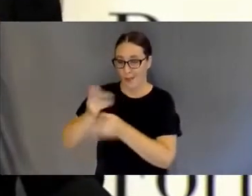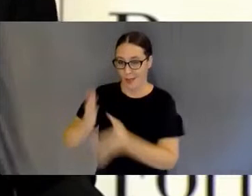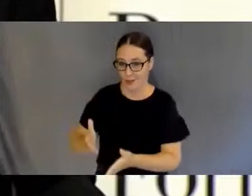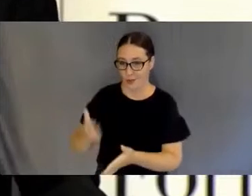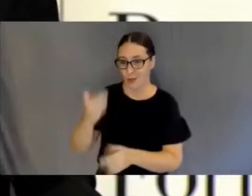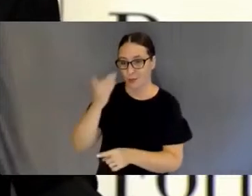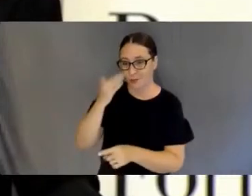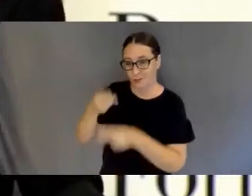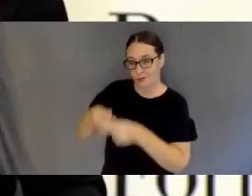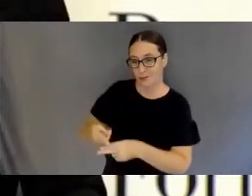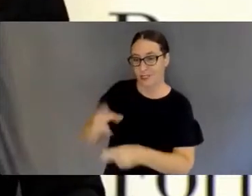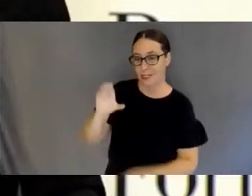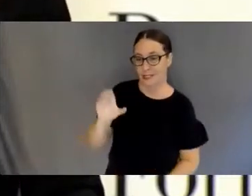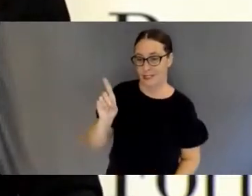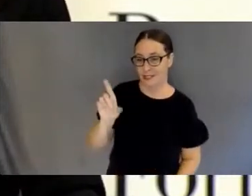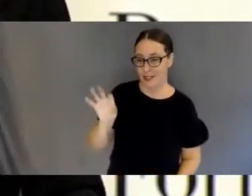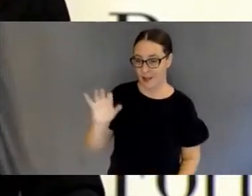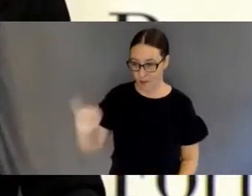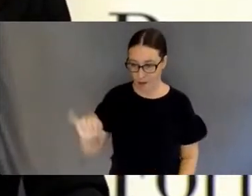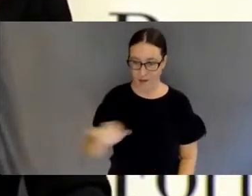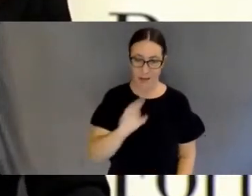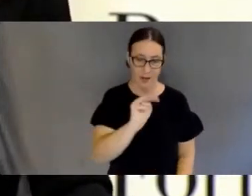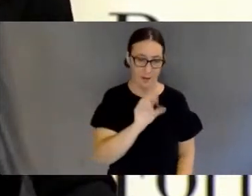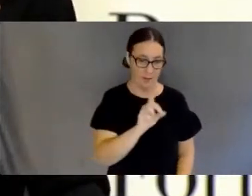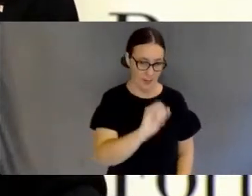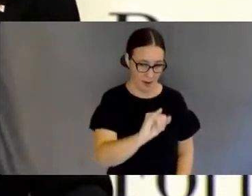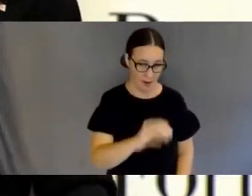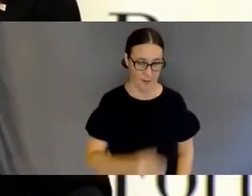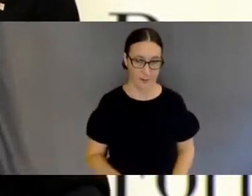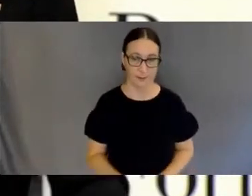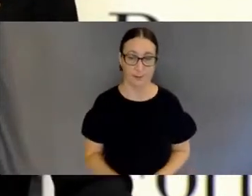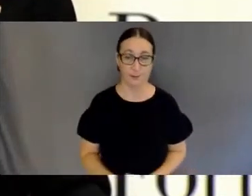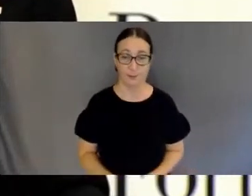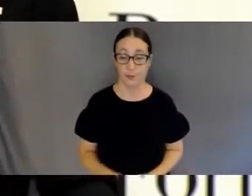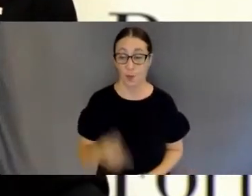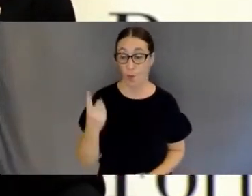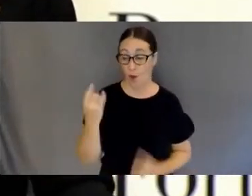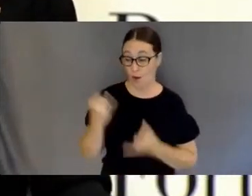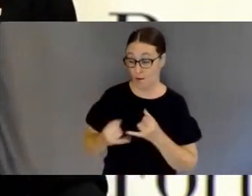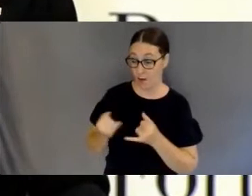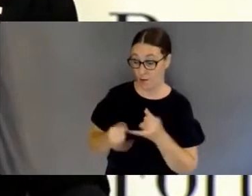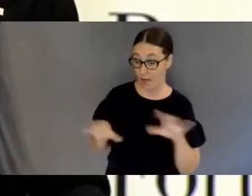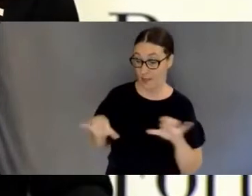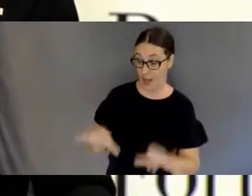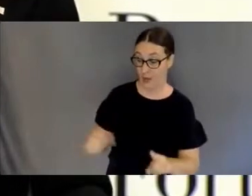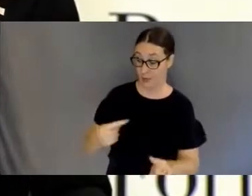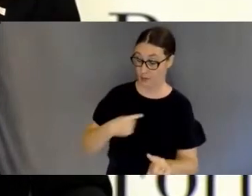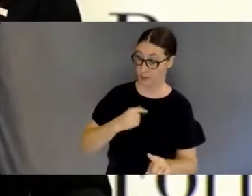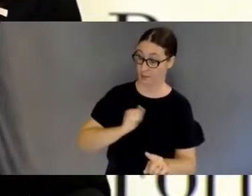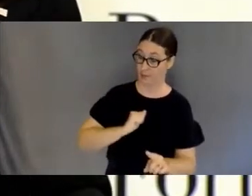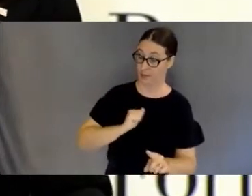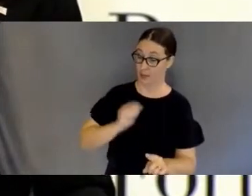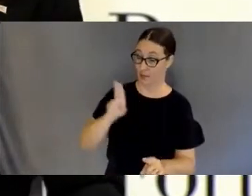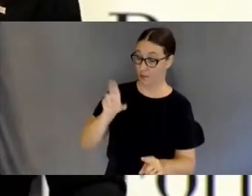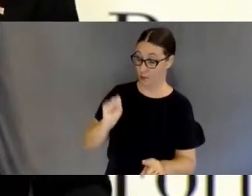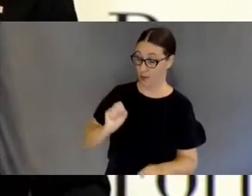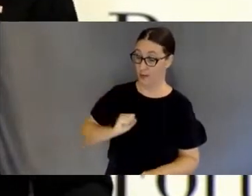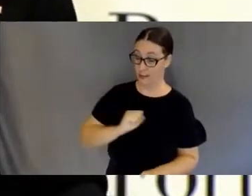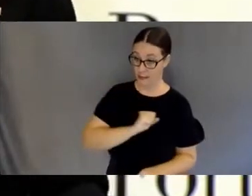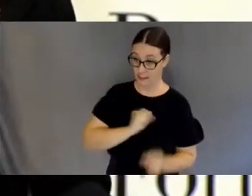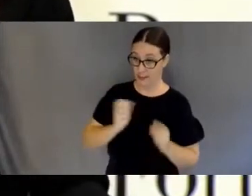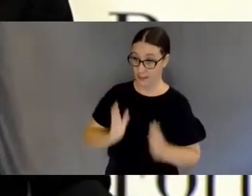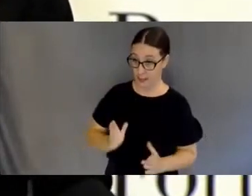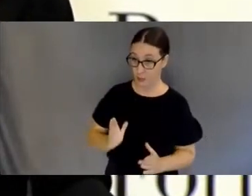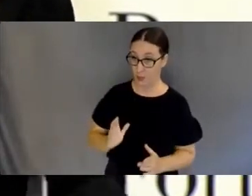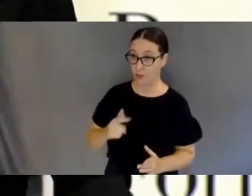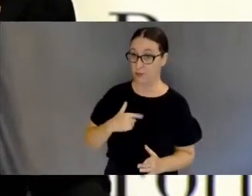as CDFIs and MDIs. One of the last actions, in fact, that I took as a United States Senator was